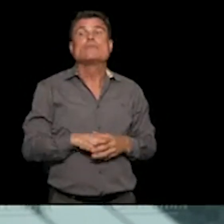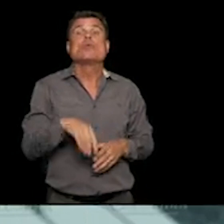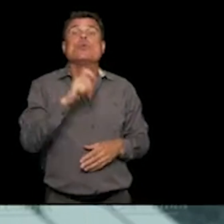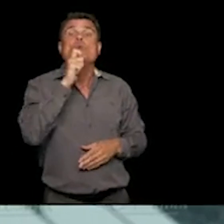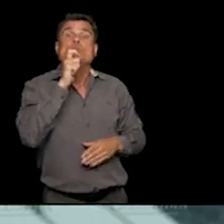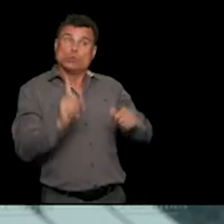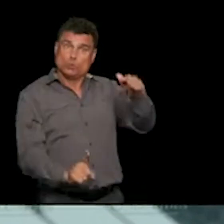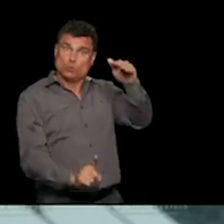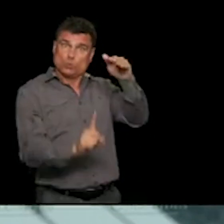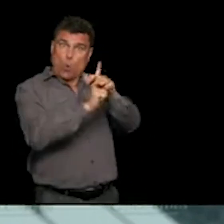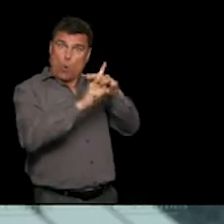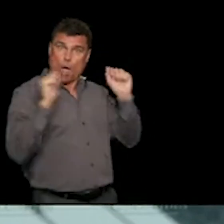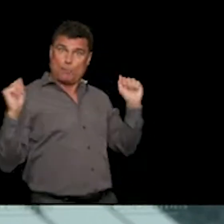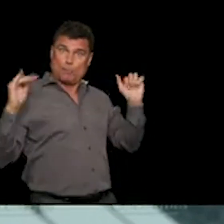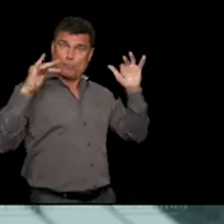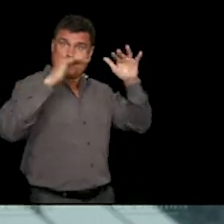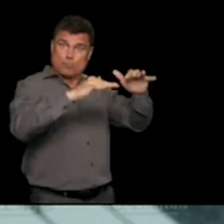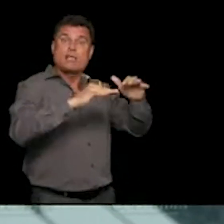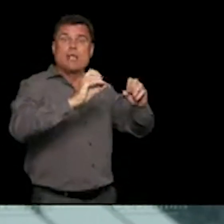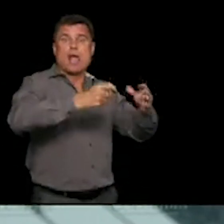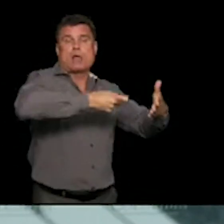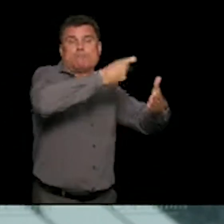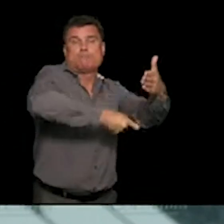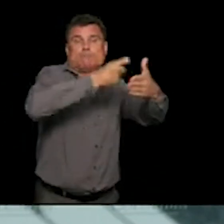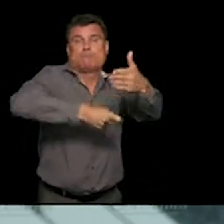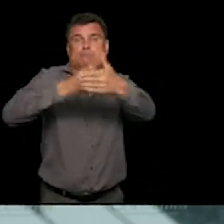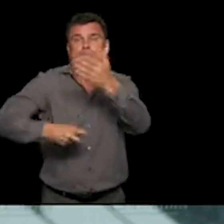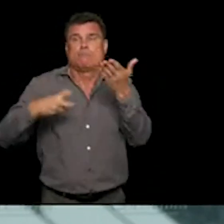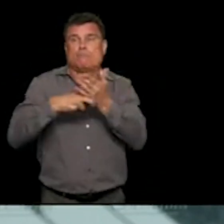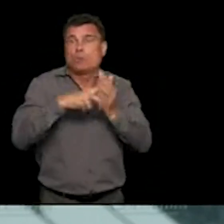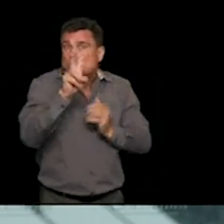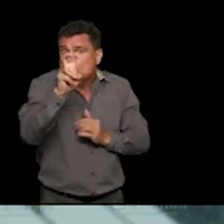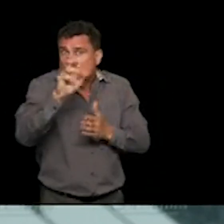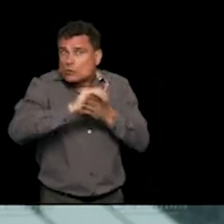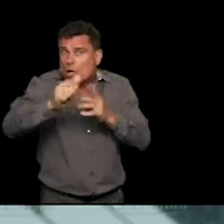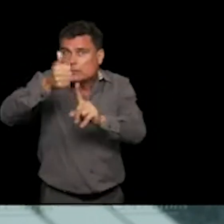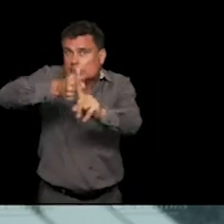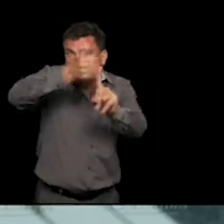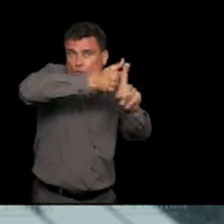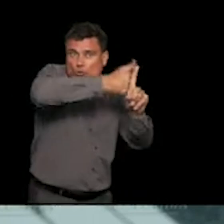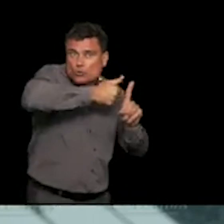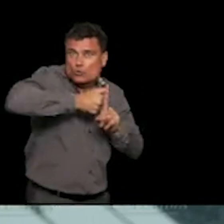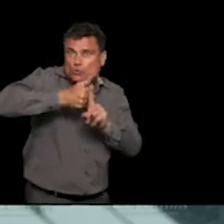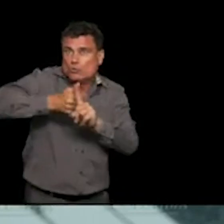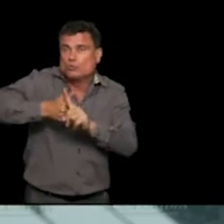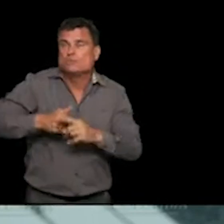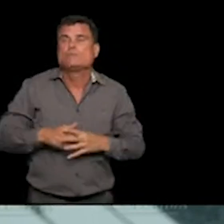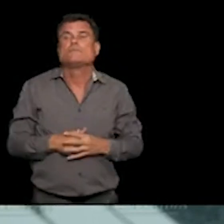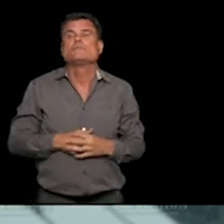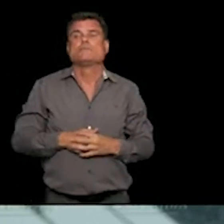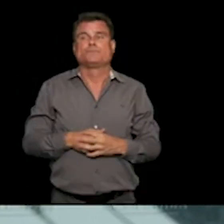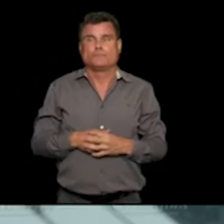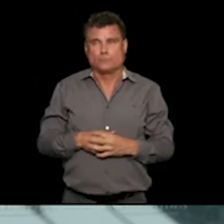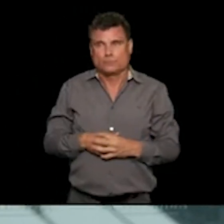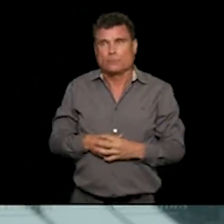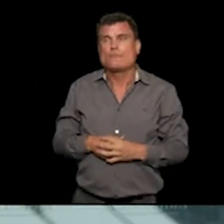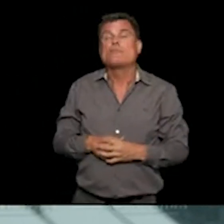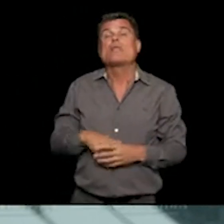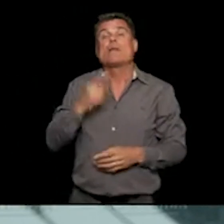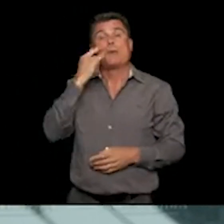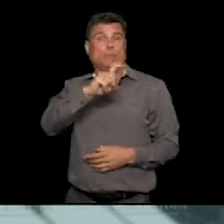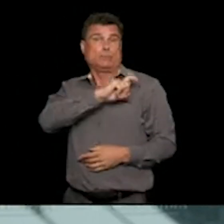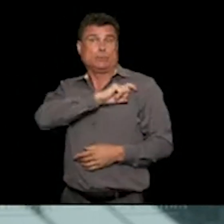2 meters, and police said, you need to disperse, and they didn't, they would receive a $200 ticket.